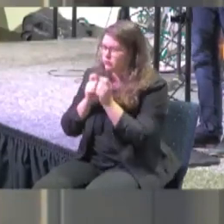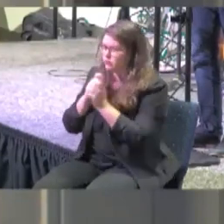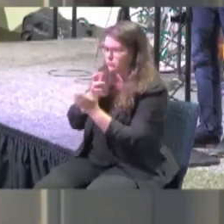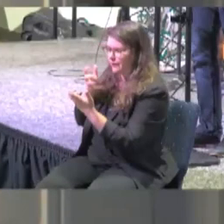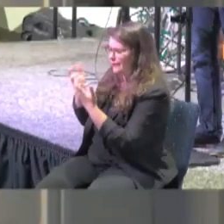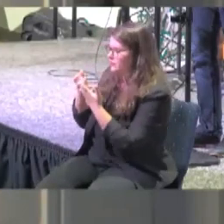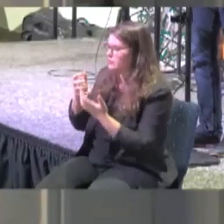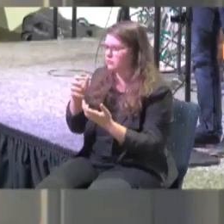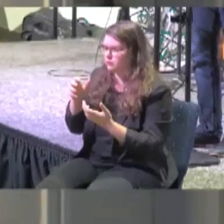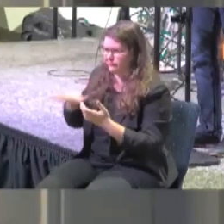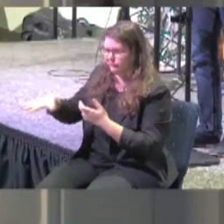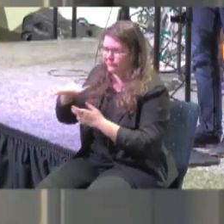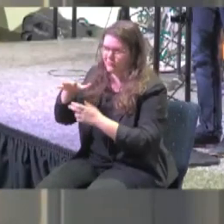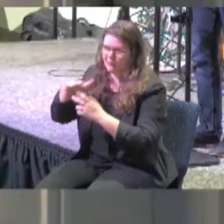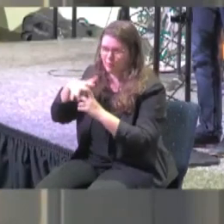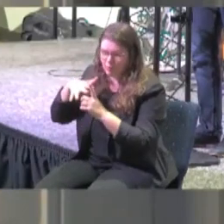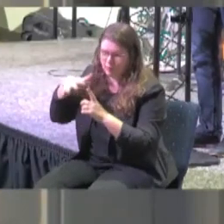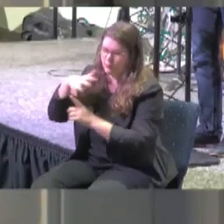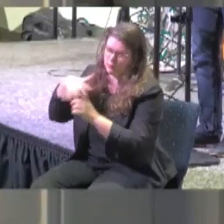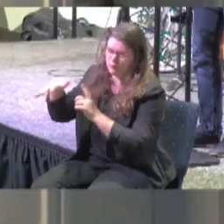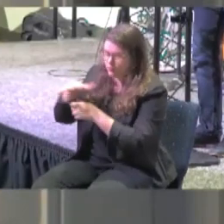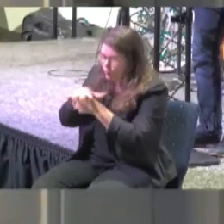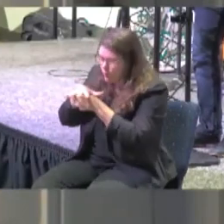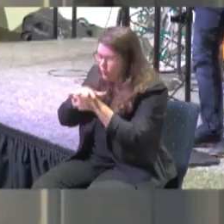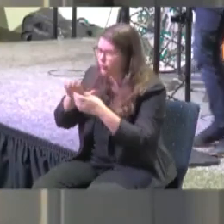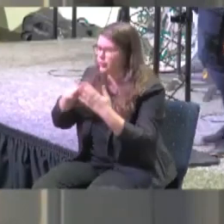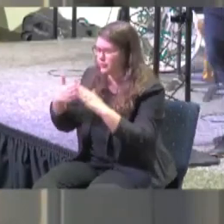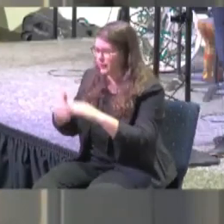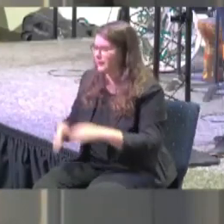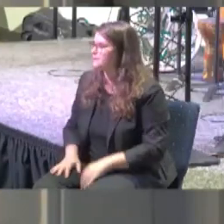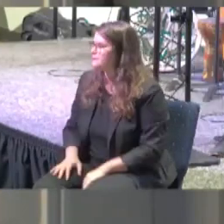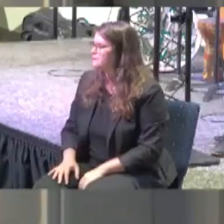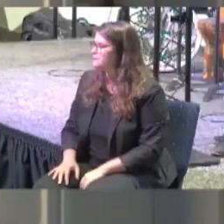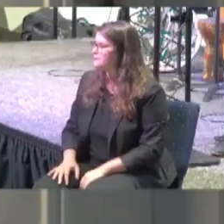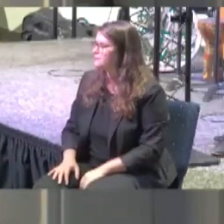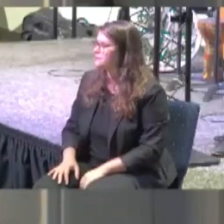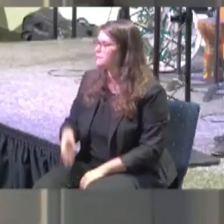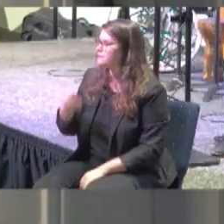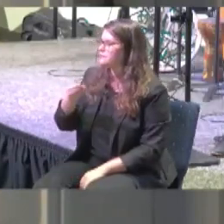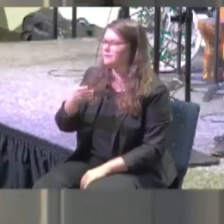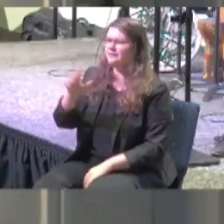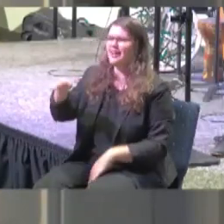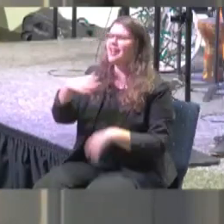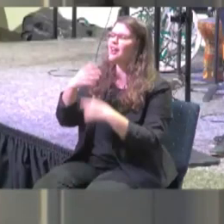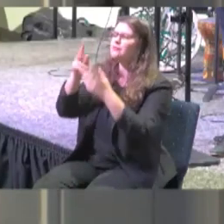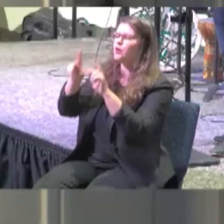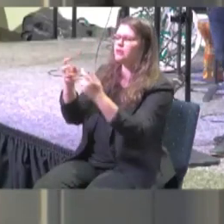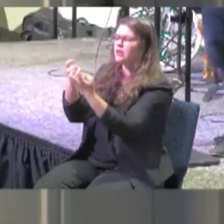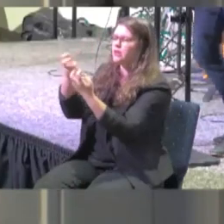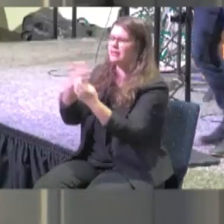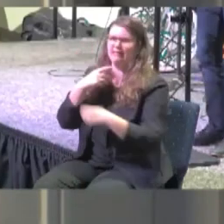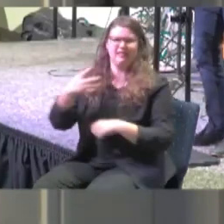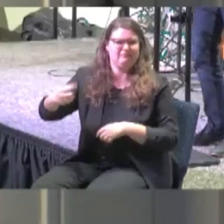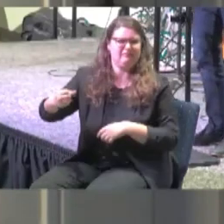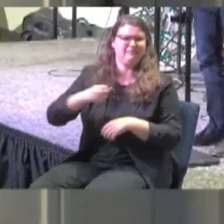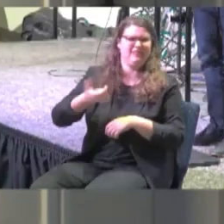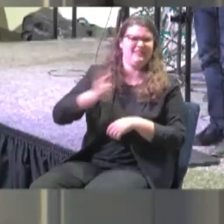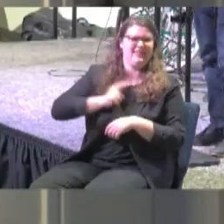localization. We're just going to pass the mic right down the aisle, so you guys get ready.